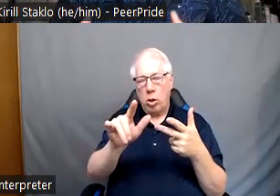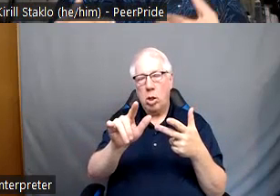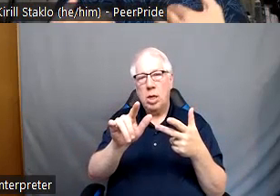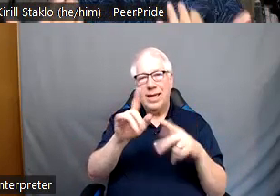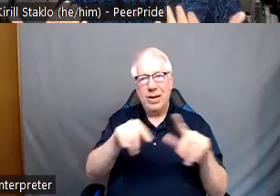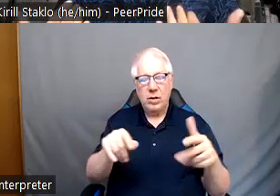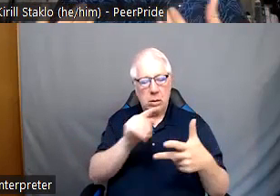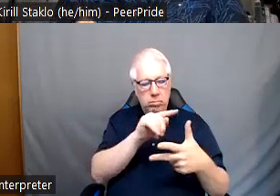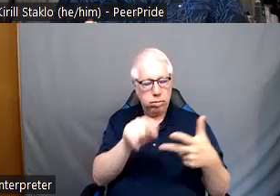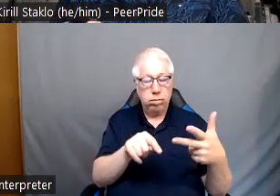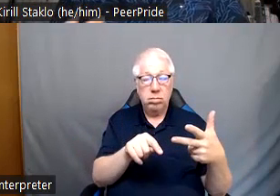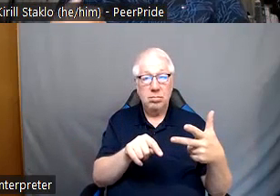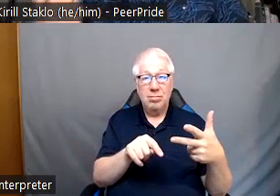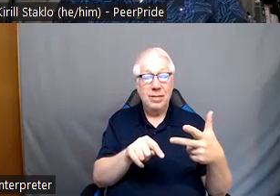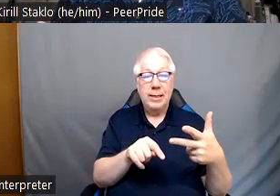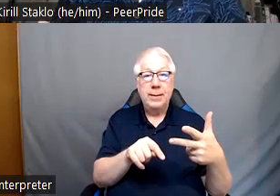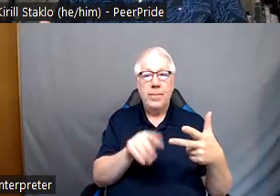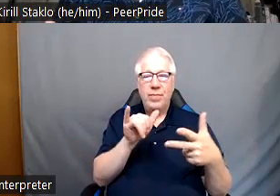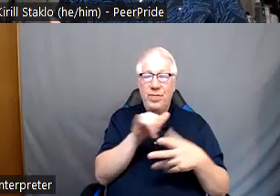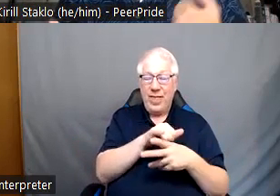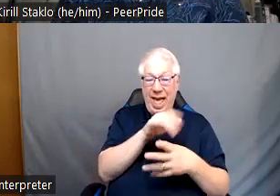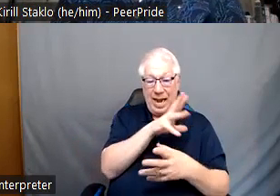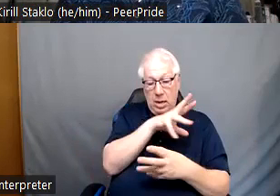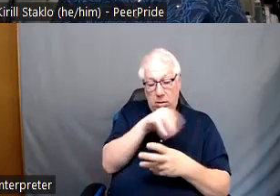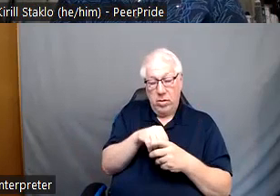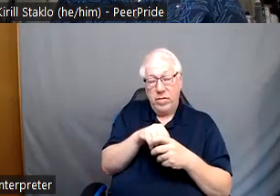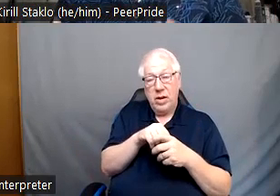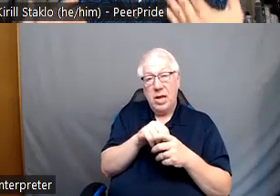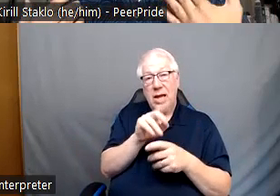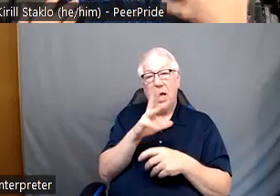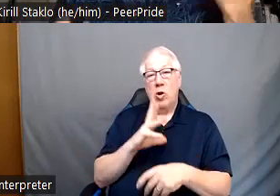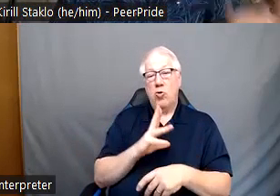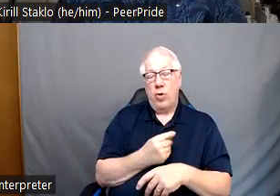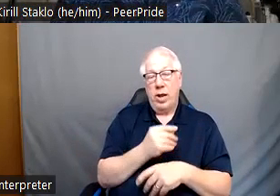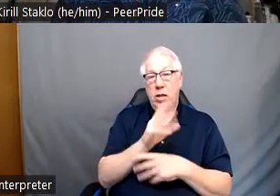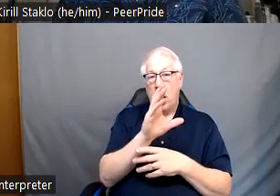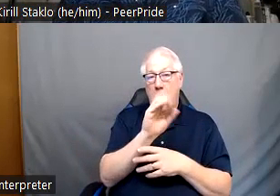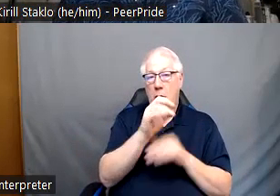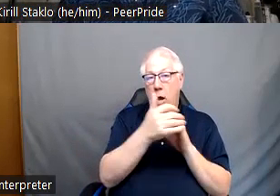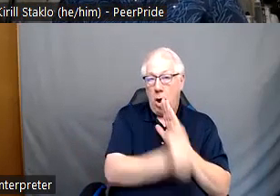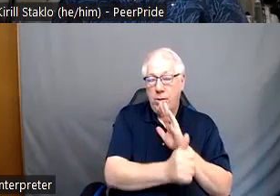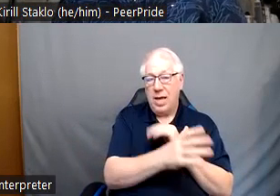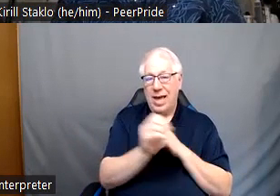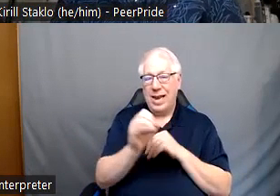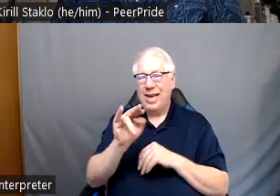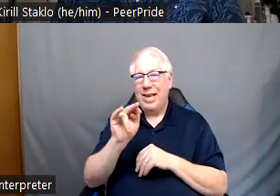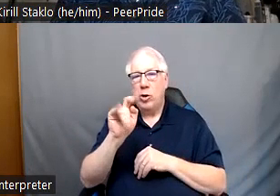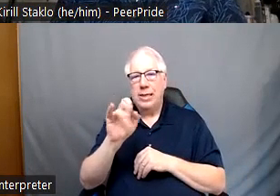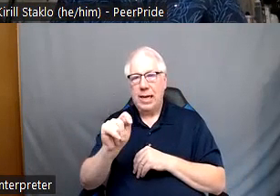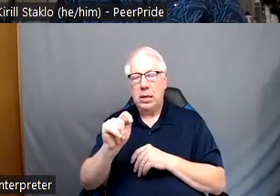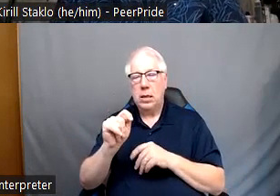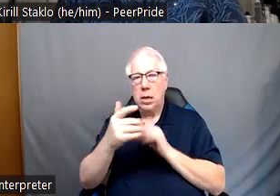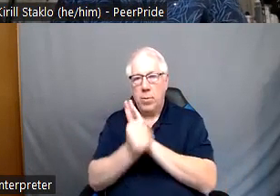And that plays both into trans competency and intersex competency, right? So with the example Heather gave as a